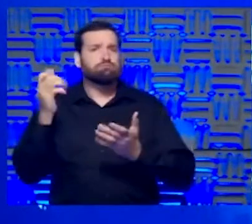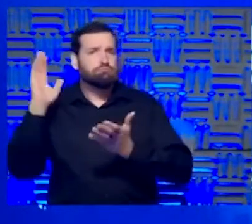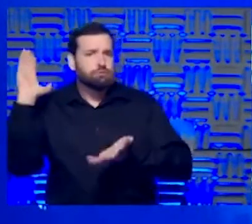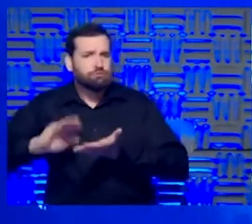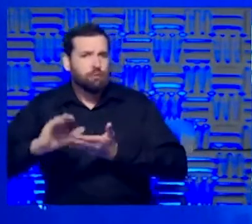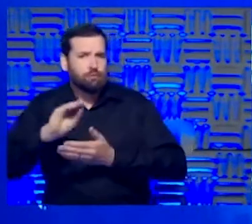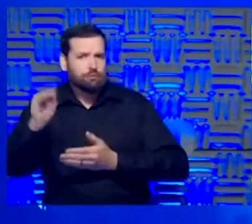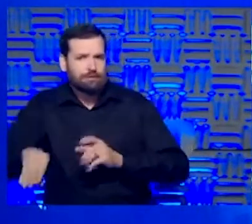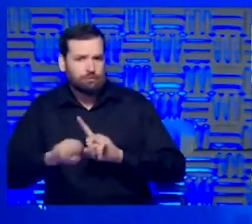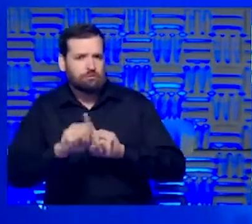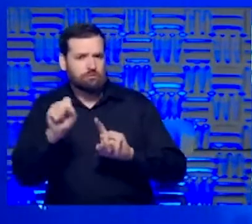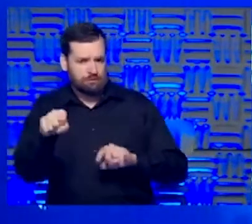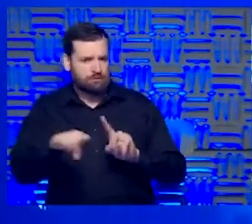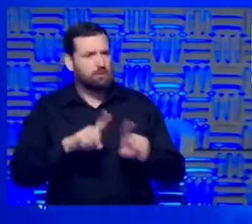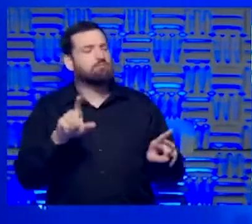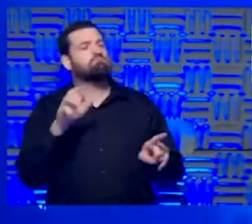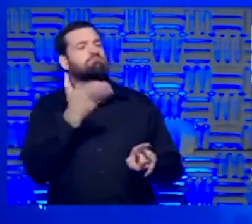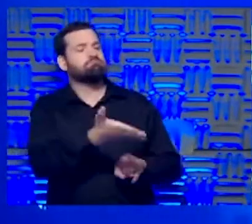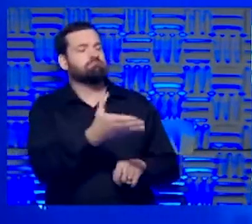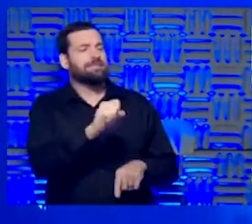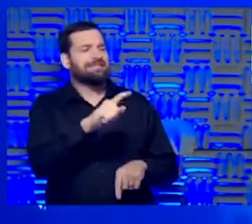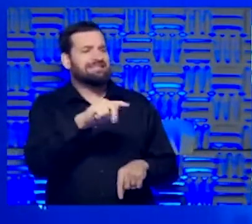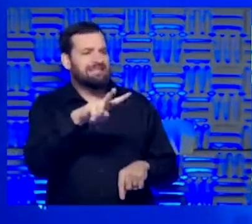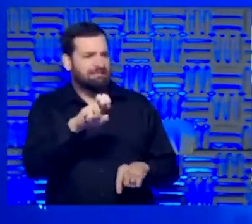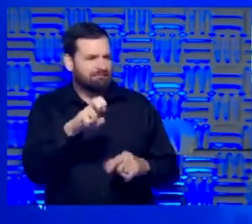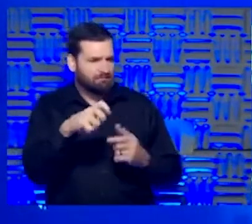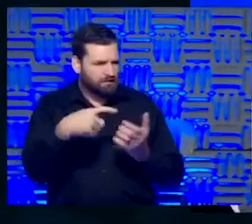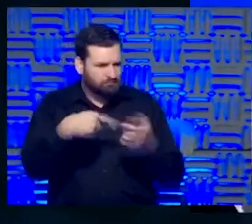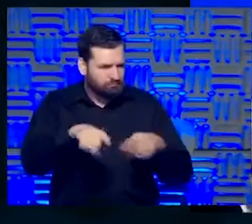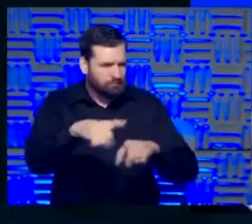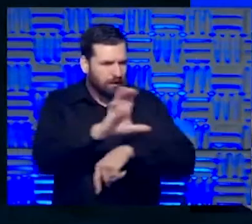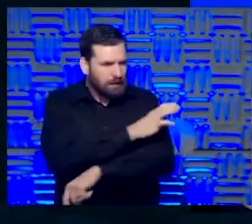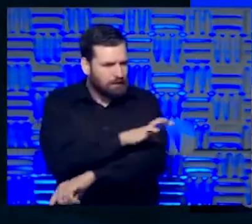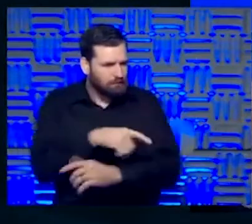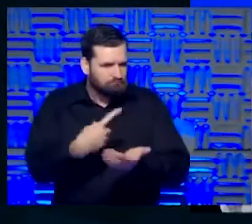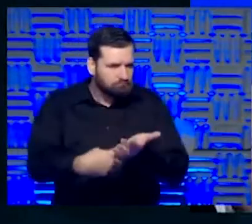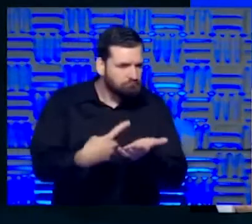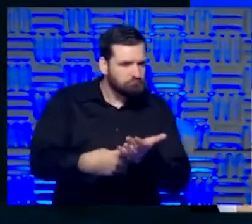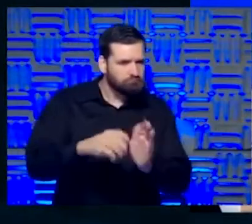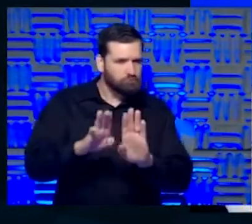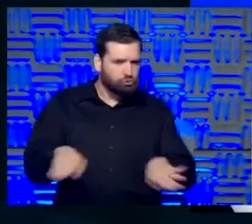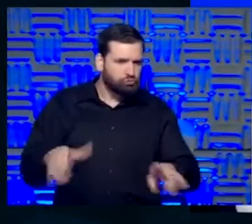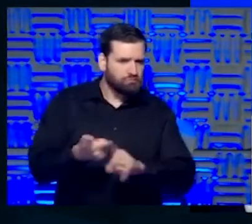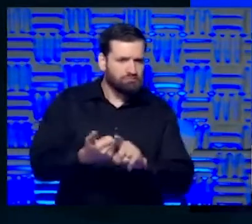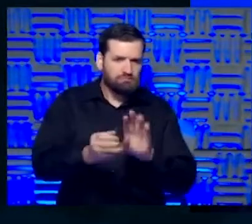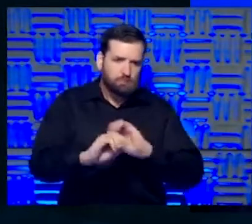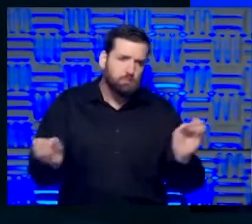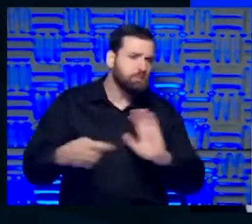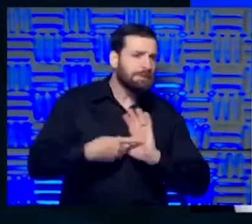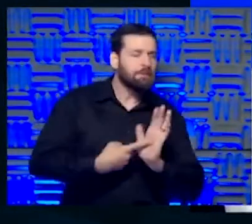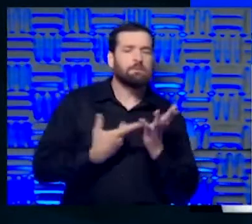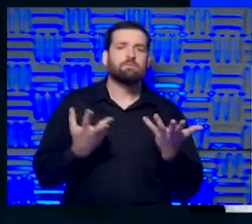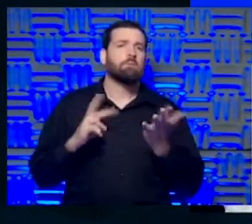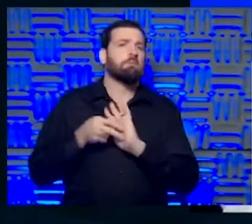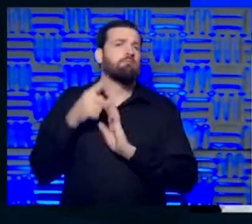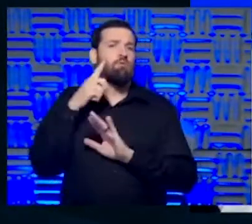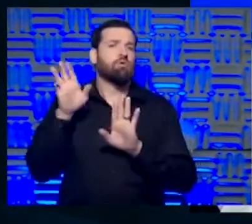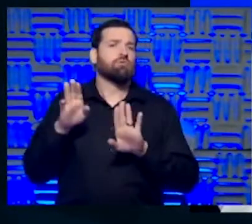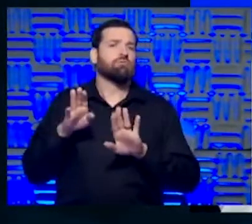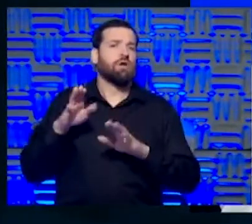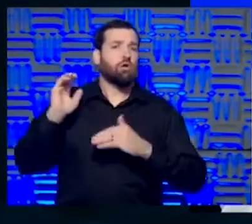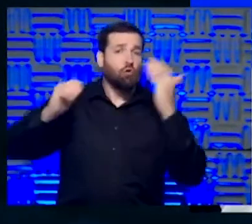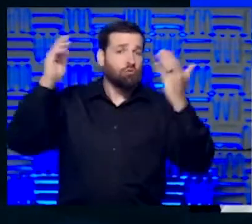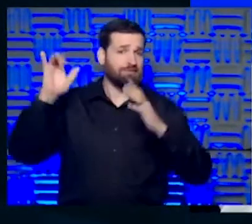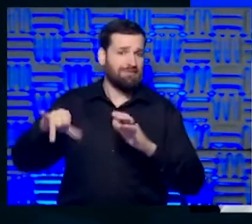overall. Steve, do you guys get into discussions in the clinic when you see patients about children being asymptomatic carriers and what it can mean for the adults in the household?